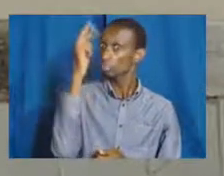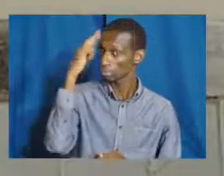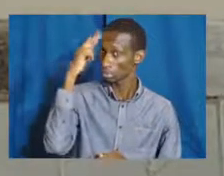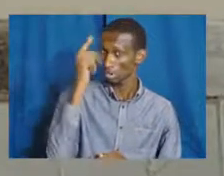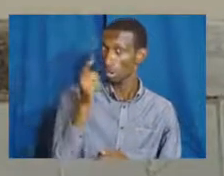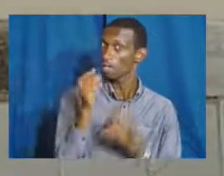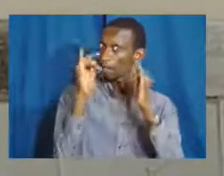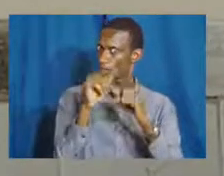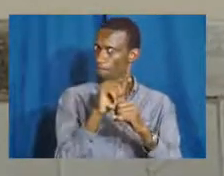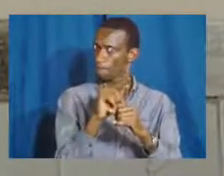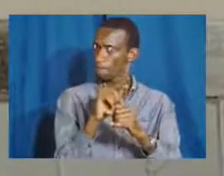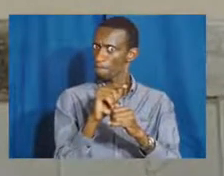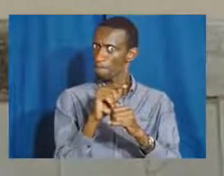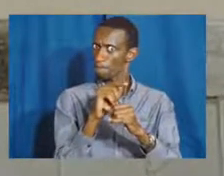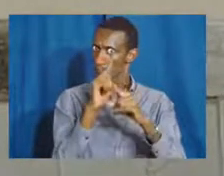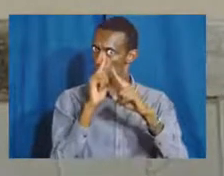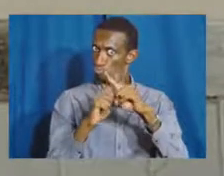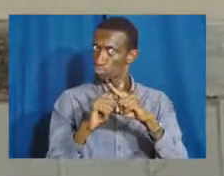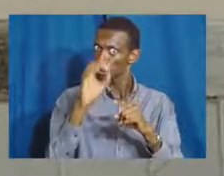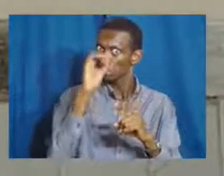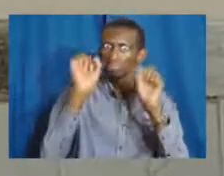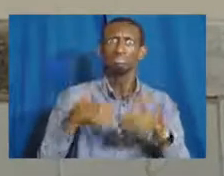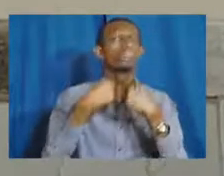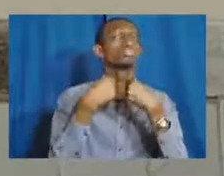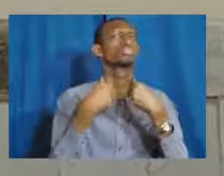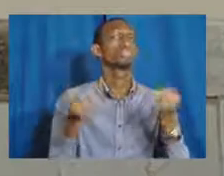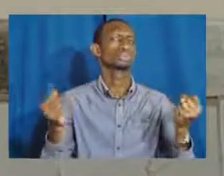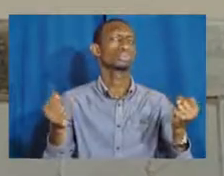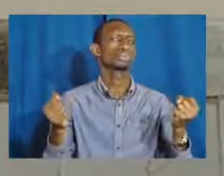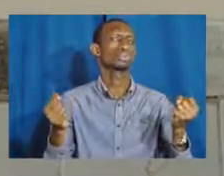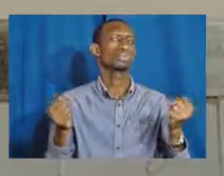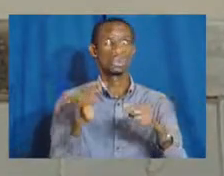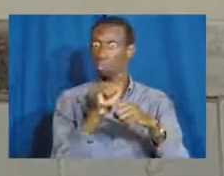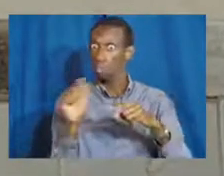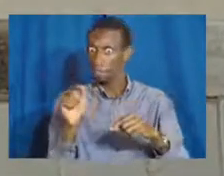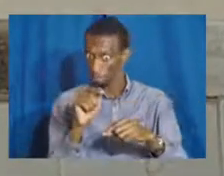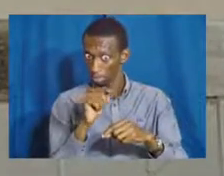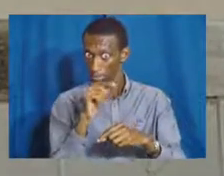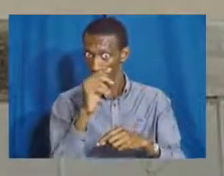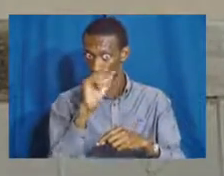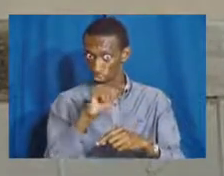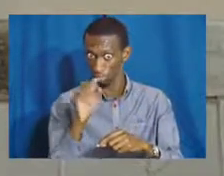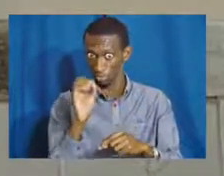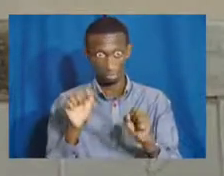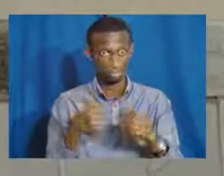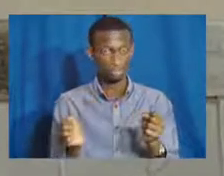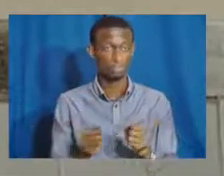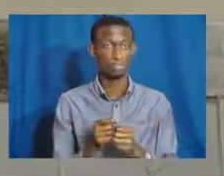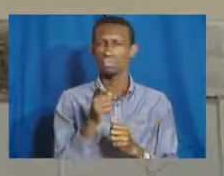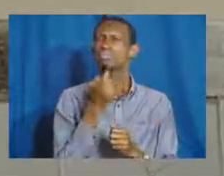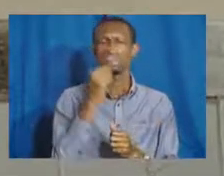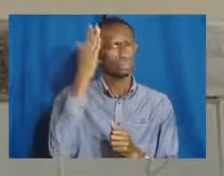by zero is impossible. So we have to state the